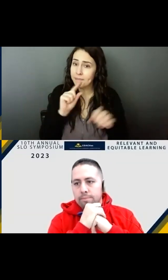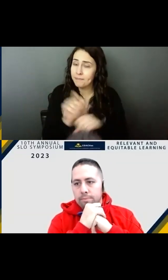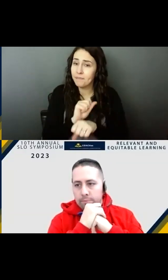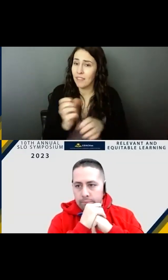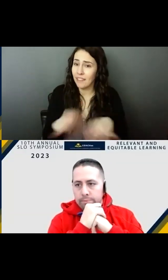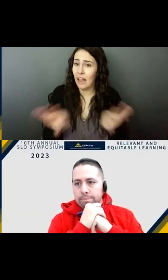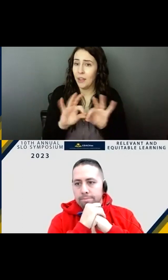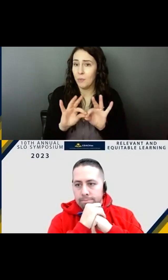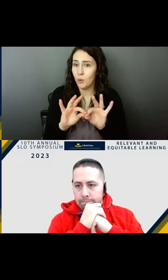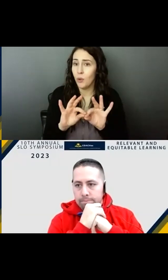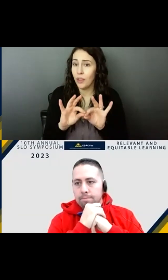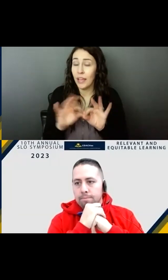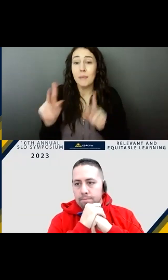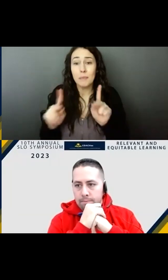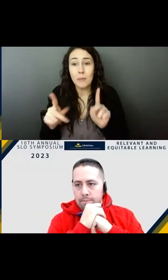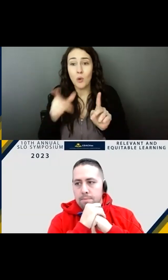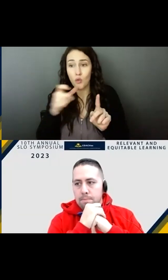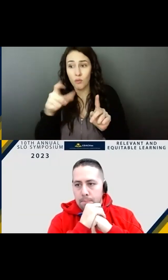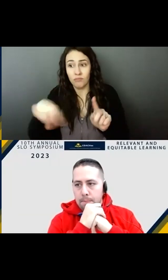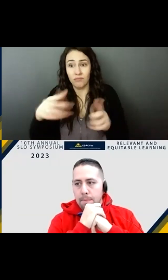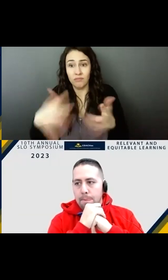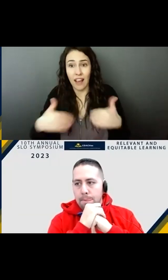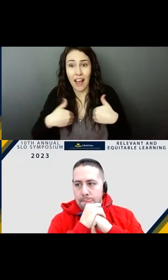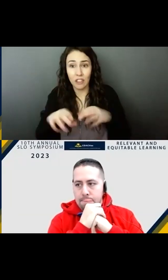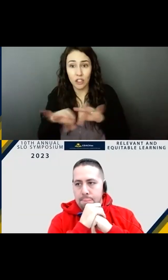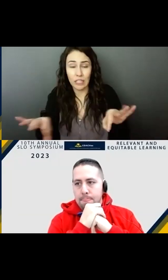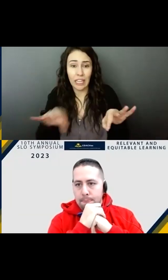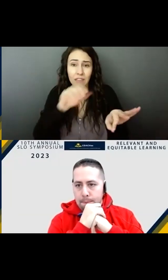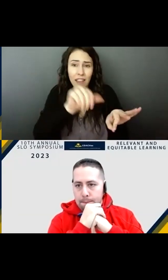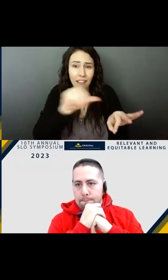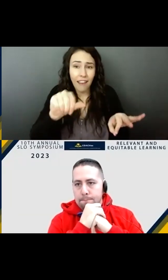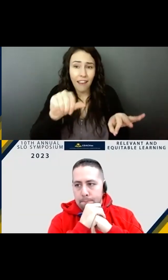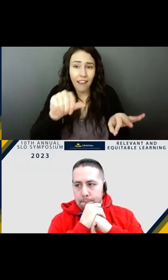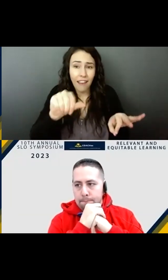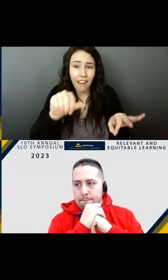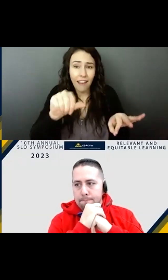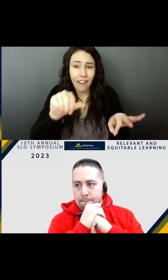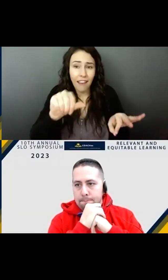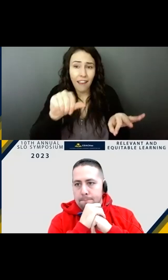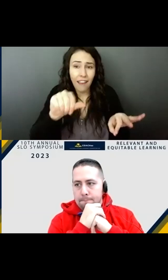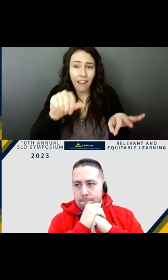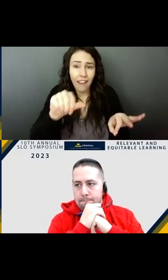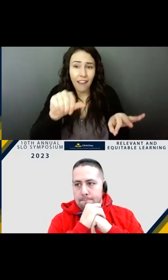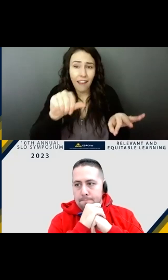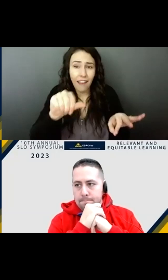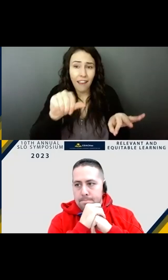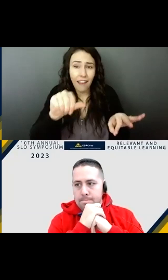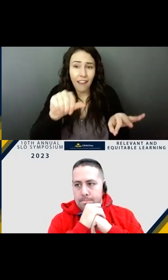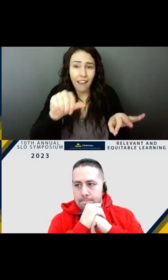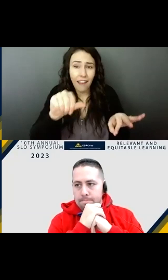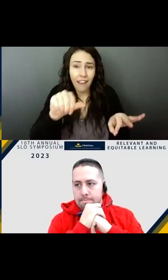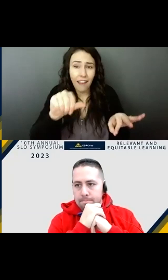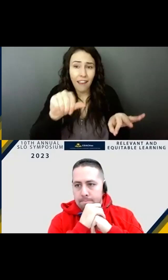the folks who have a degree, even an associate degree, a bachelor's degree, a master's degree, it makes such a big